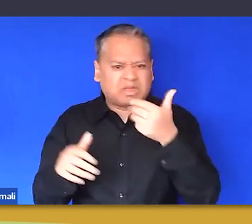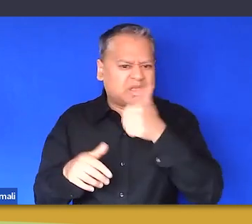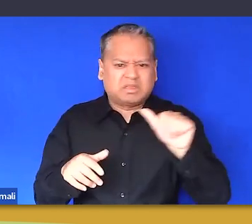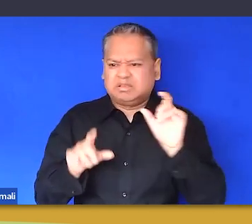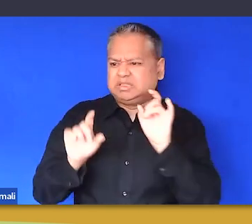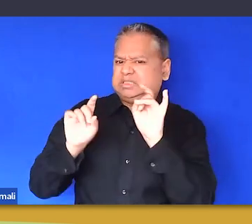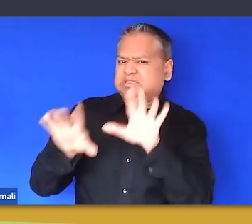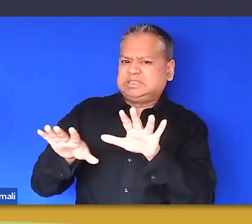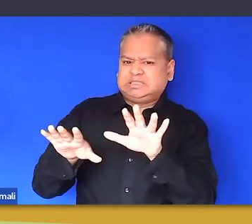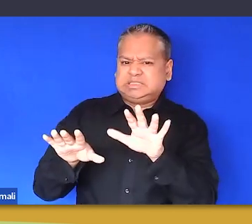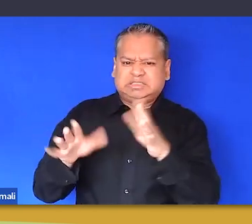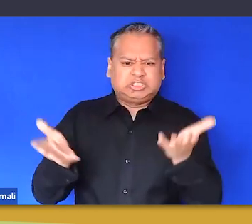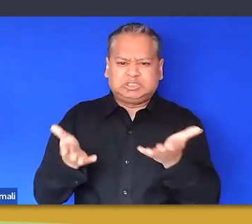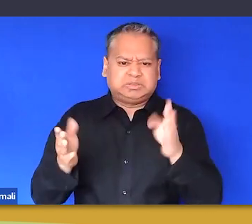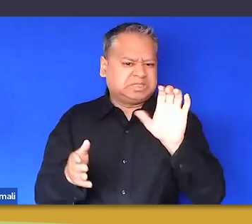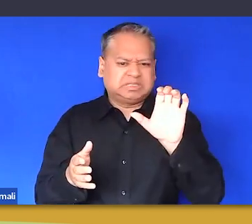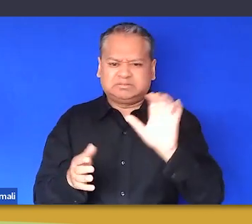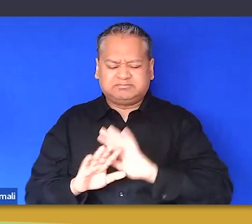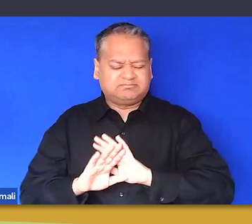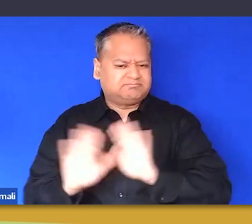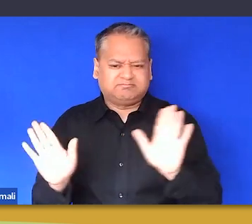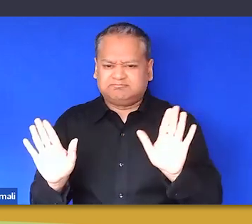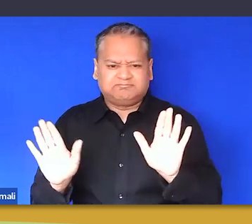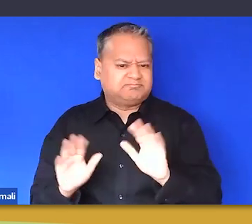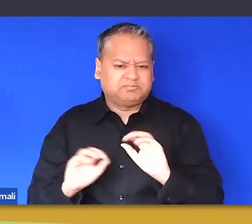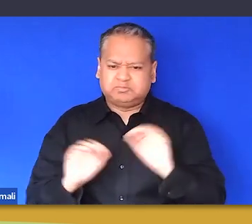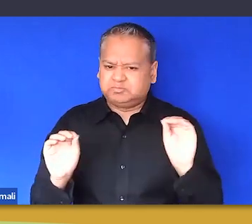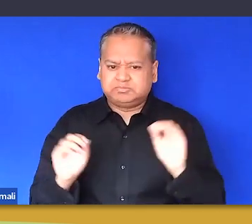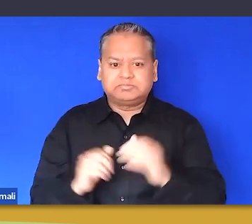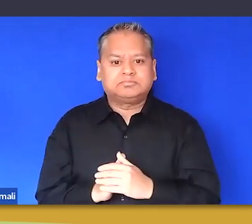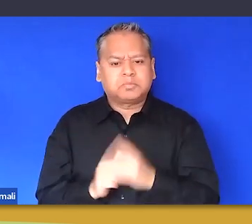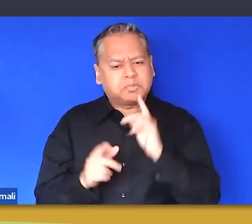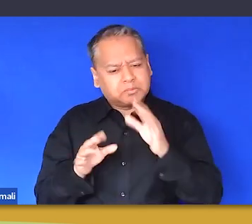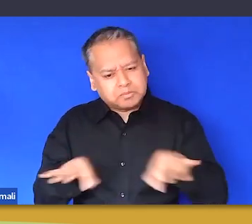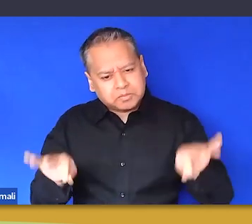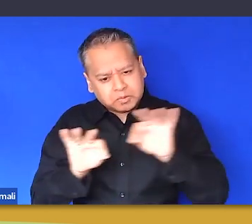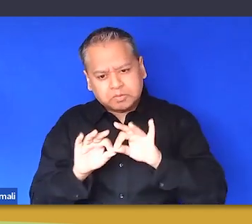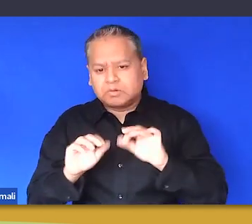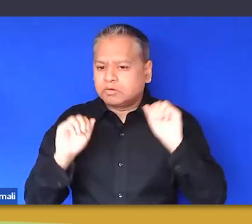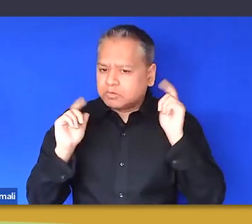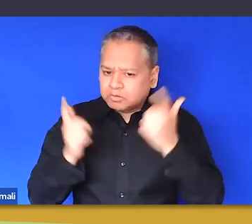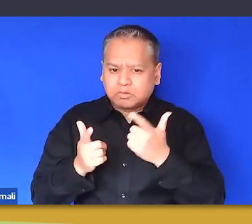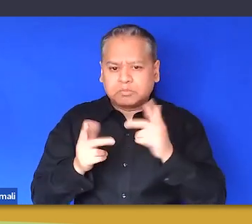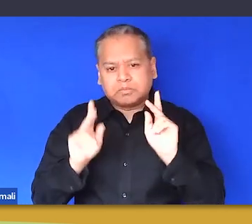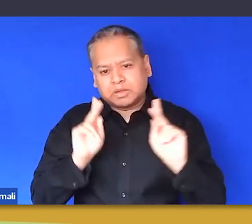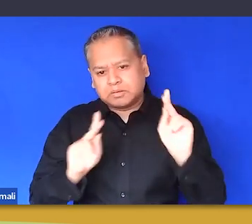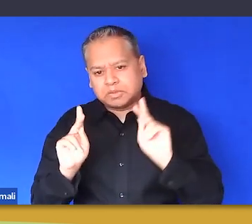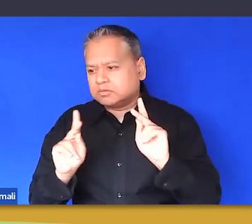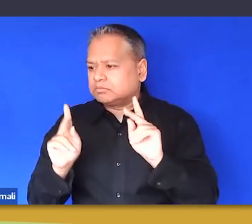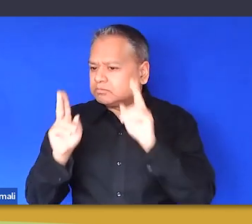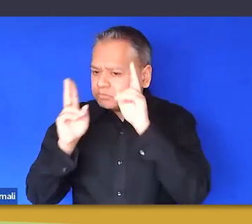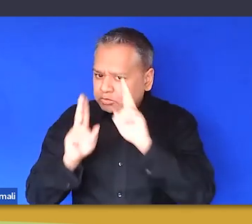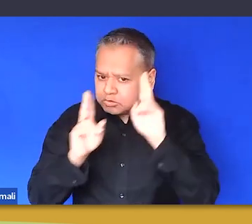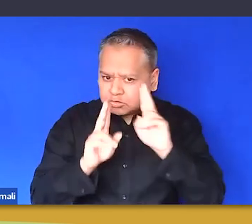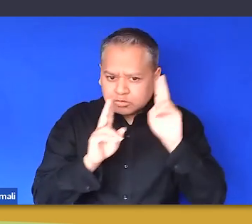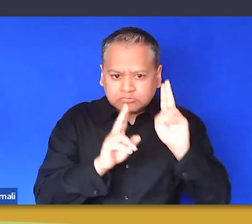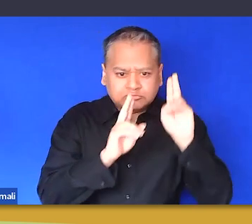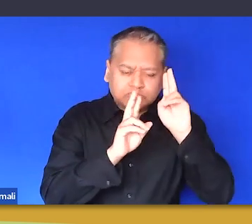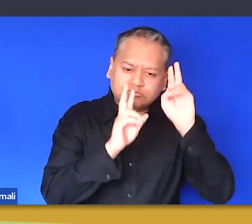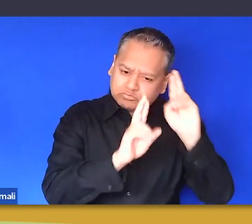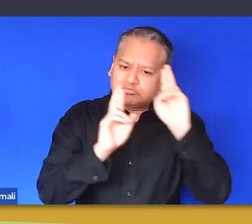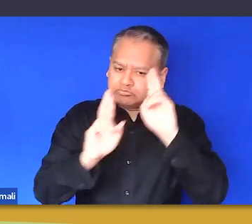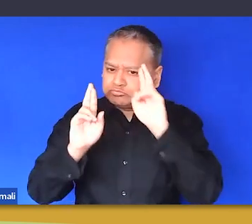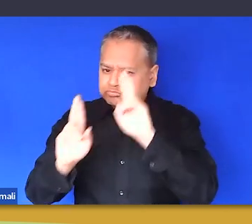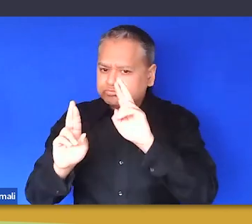province where everyone is treated with kindness, respect, and dignity. One where no one